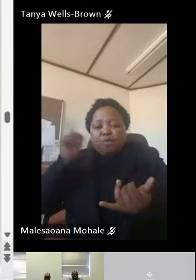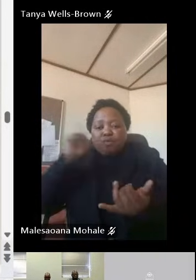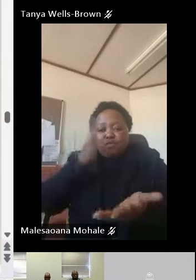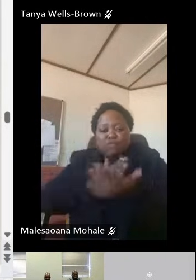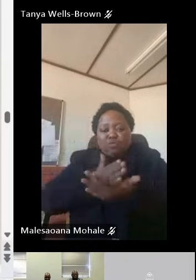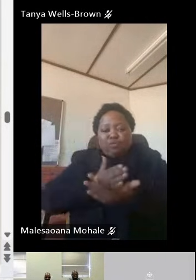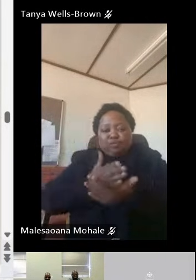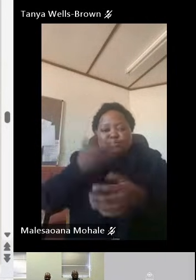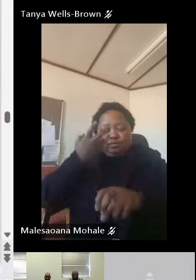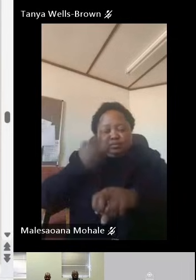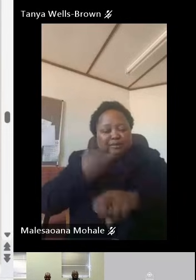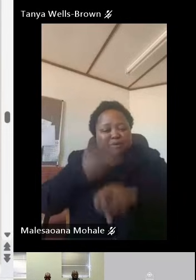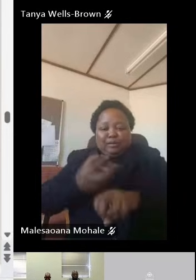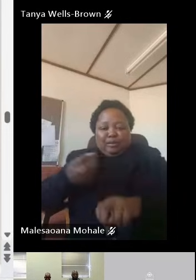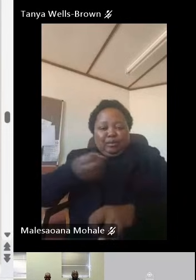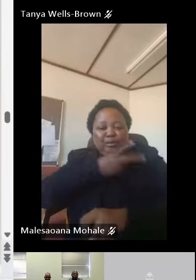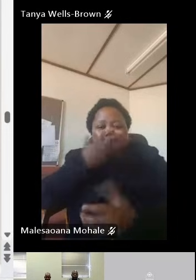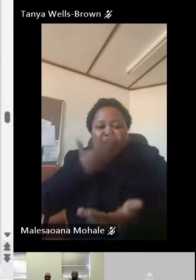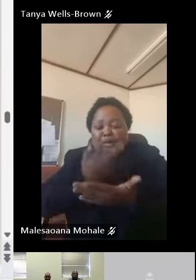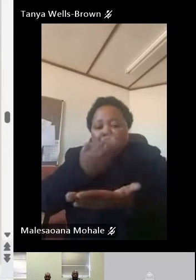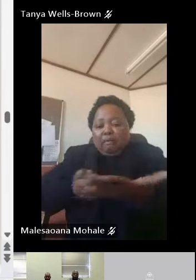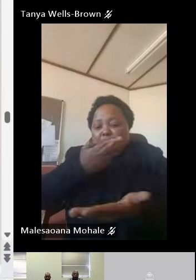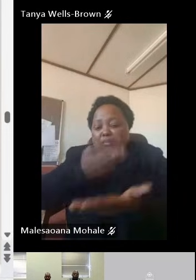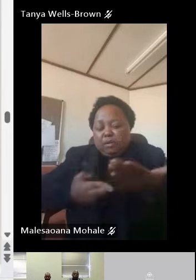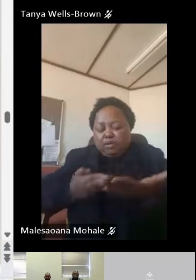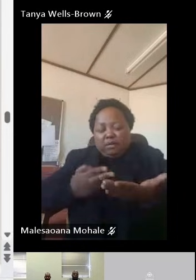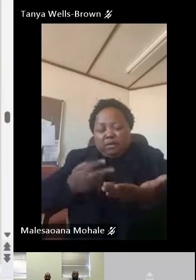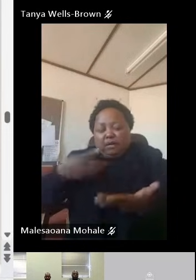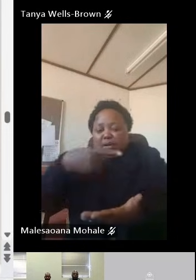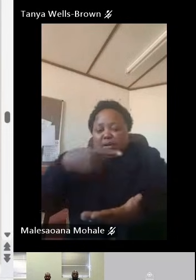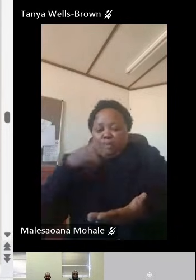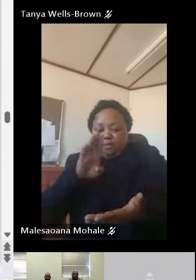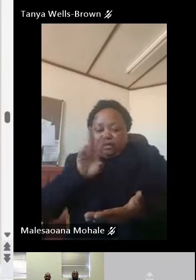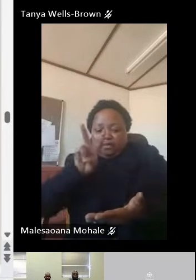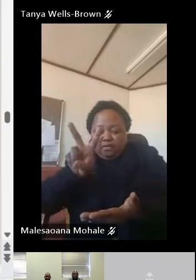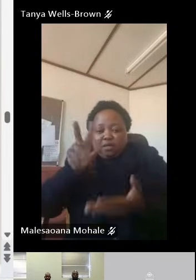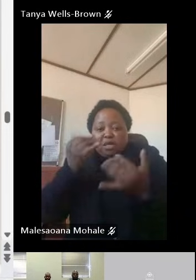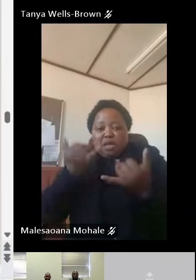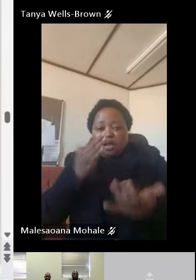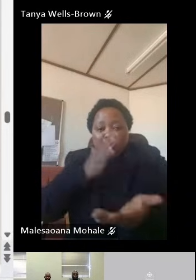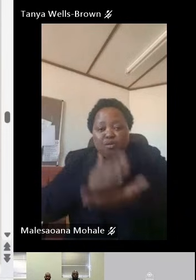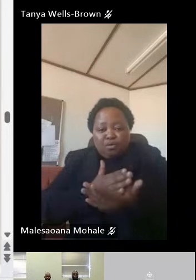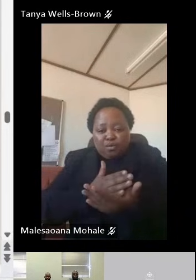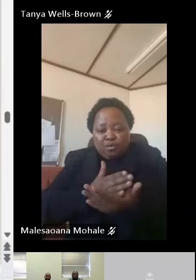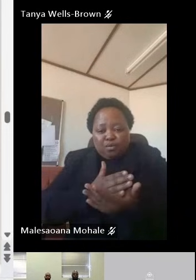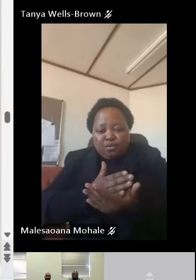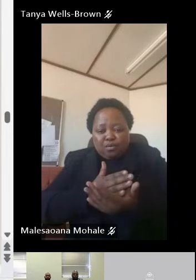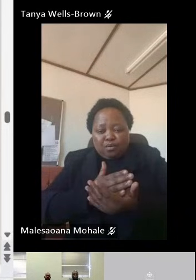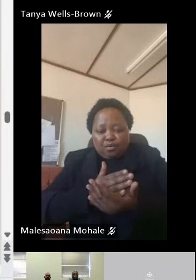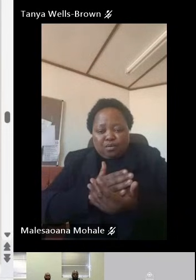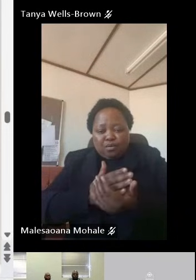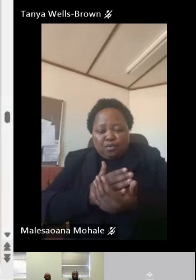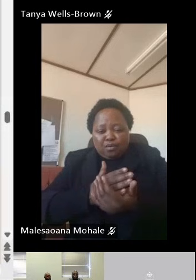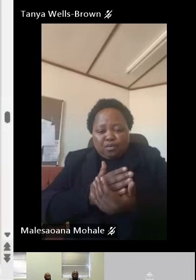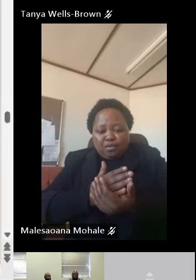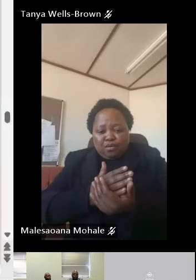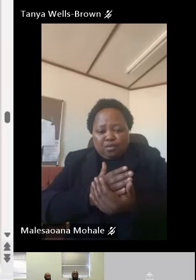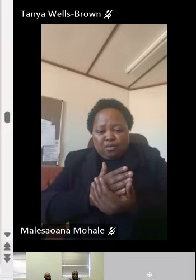for them to report GBV. And when it goes Excuse to me, the please, accessibility Mefifi, of excuse services, me.